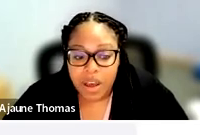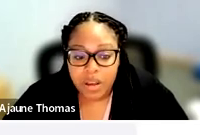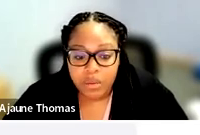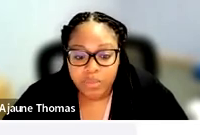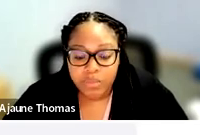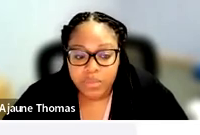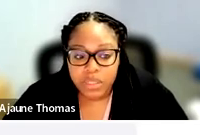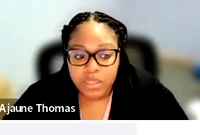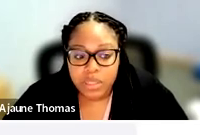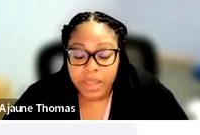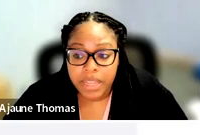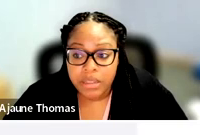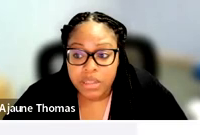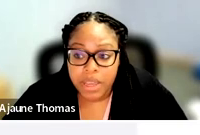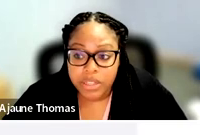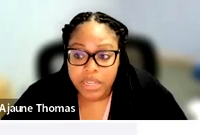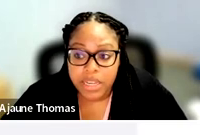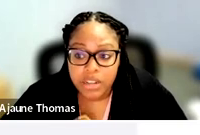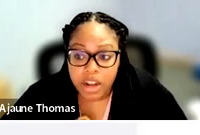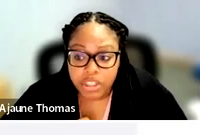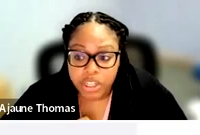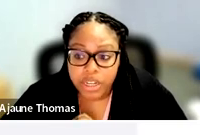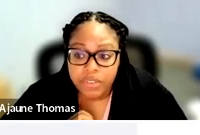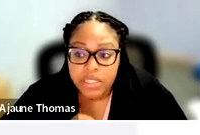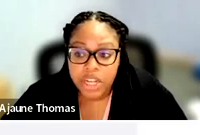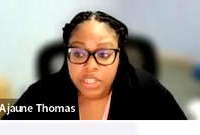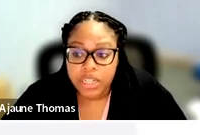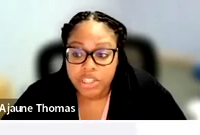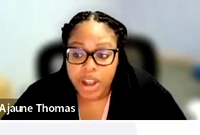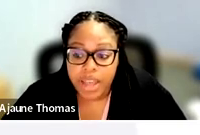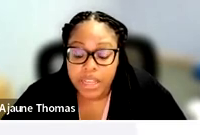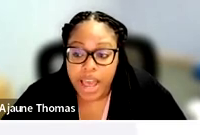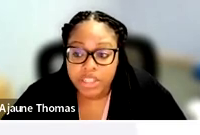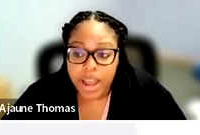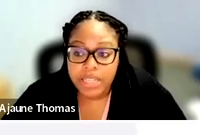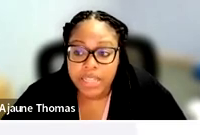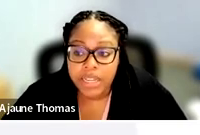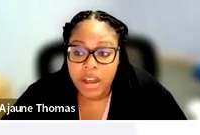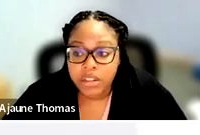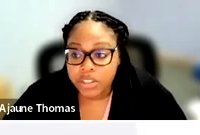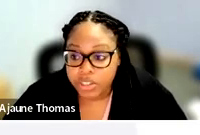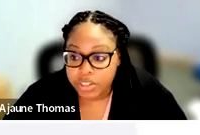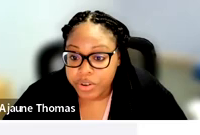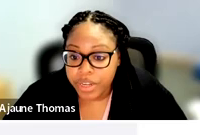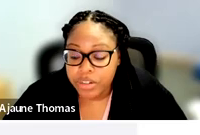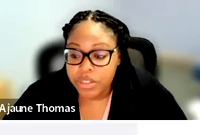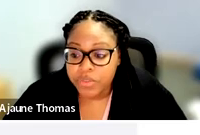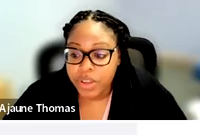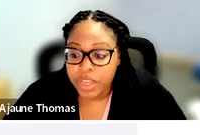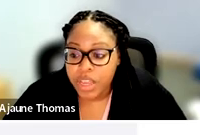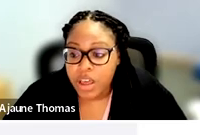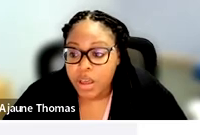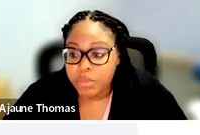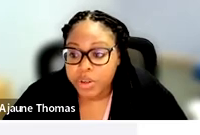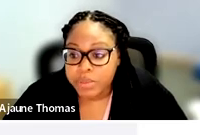be displaying like to make your text size larger, even changing the contrast and colors on your screen to